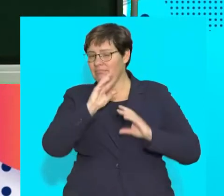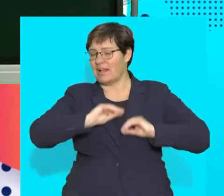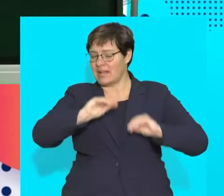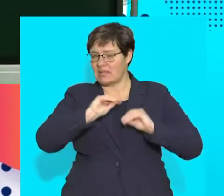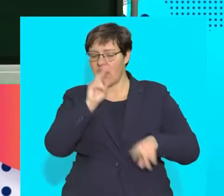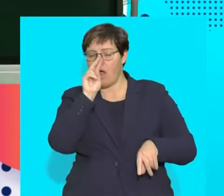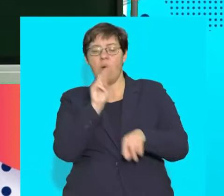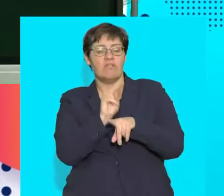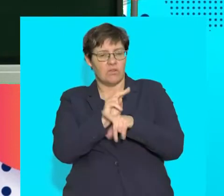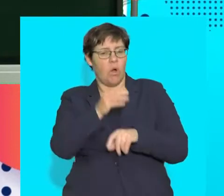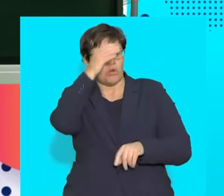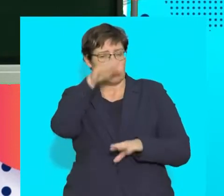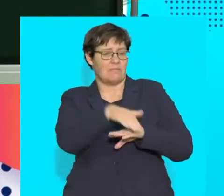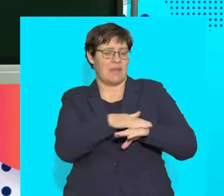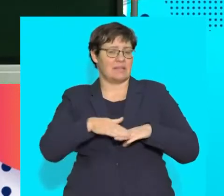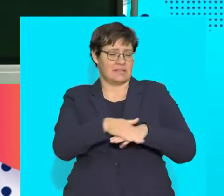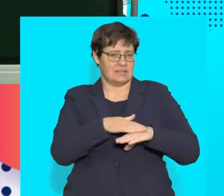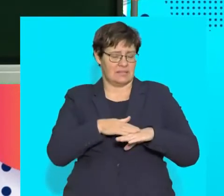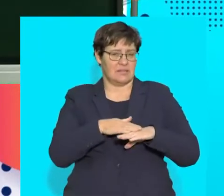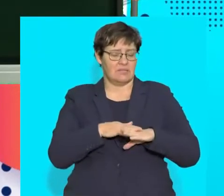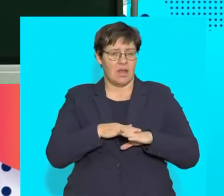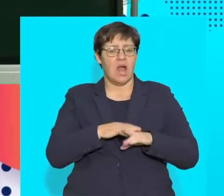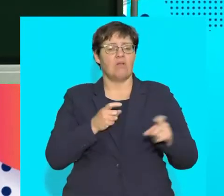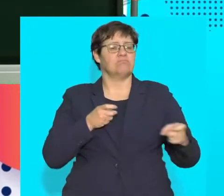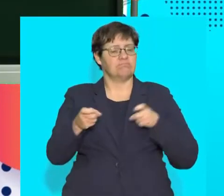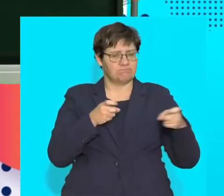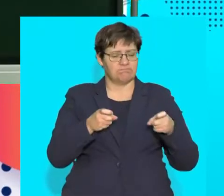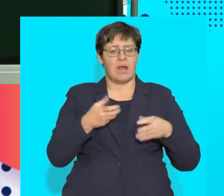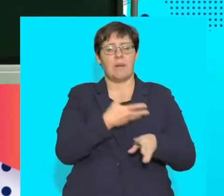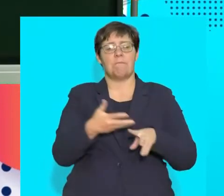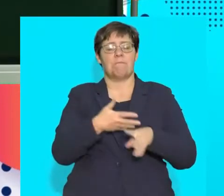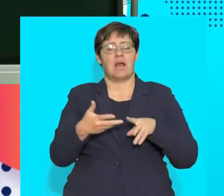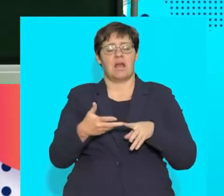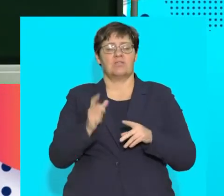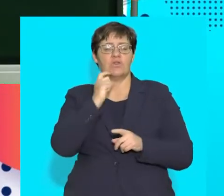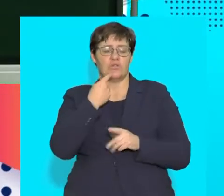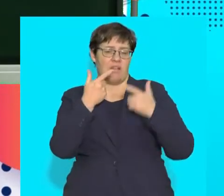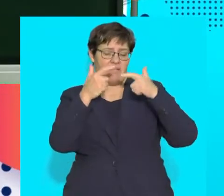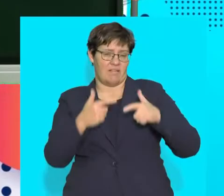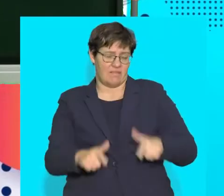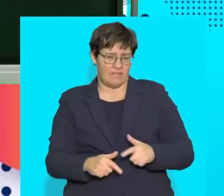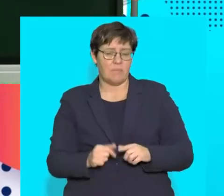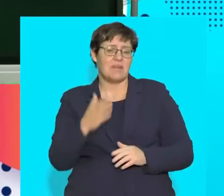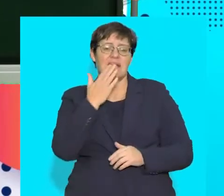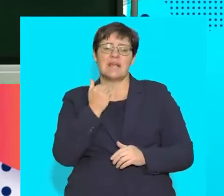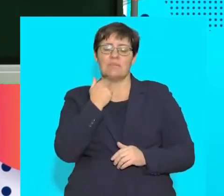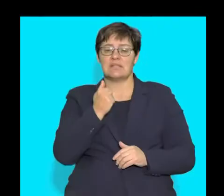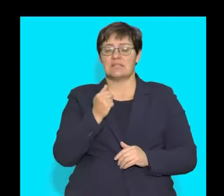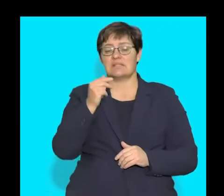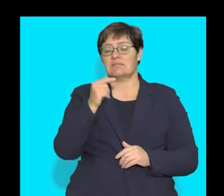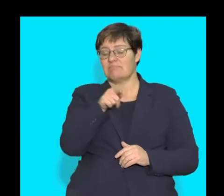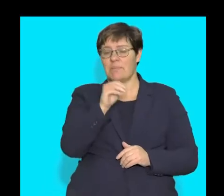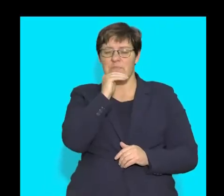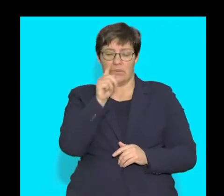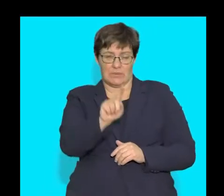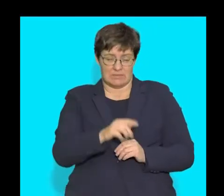basic concepts around the regulation of blood sugar levels, and then we will unpack what diabetes mellitus is.